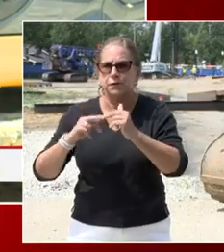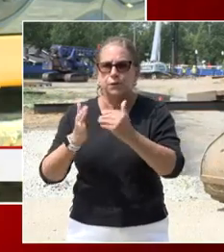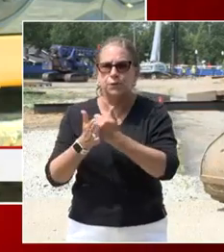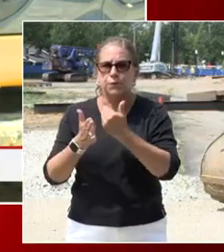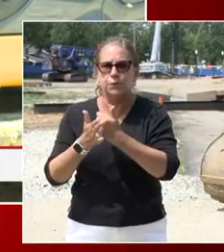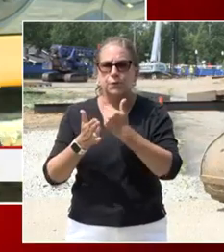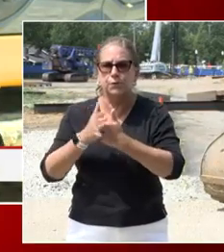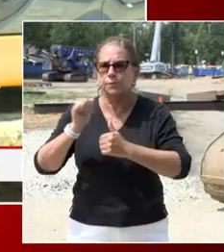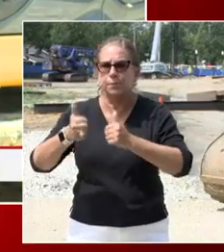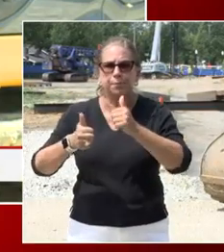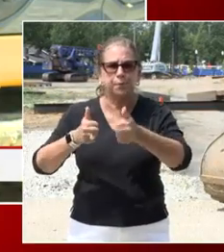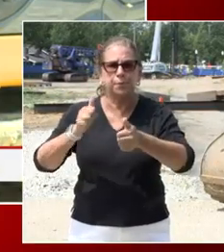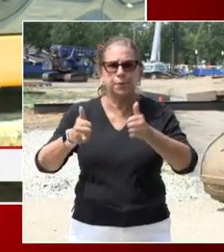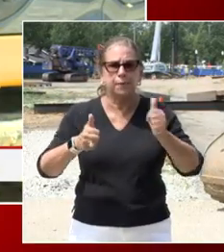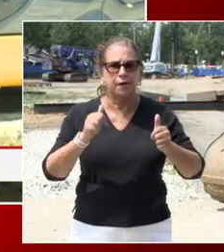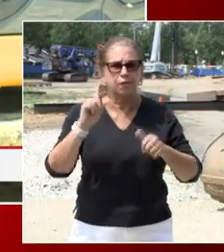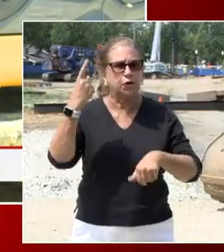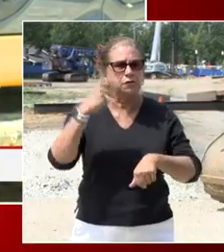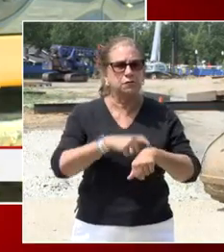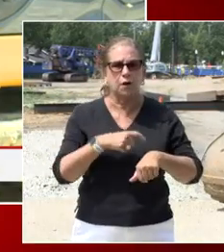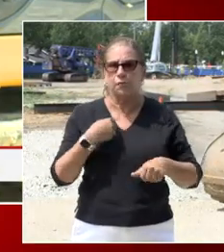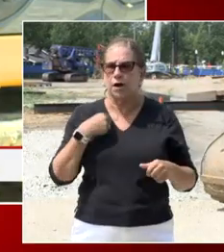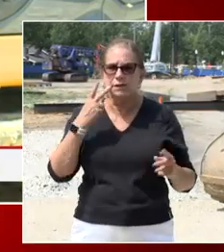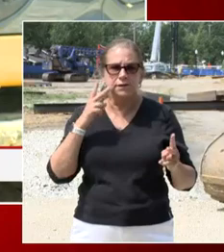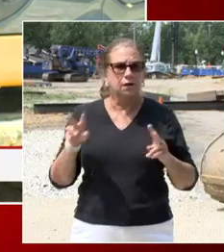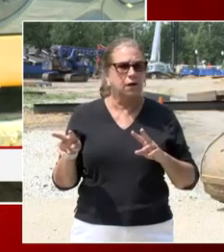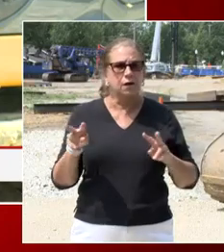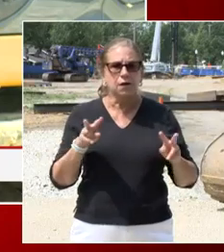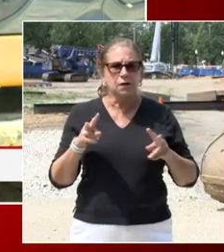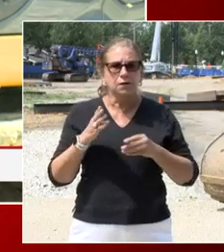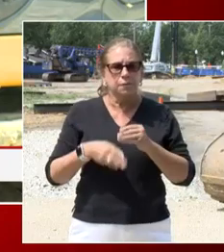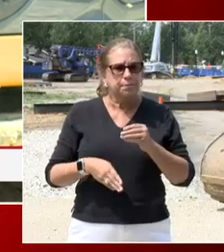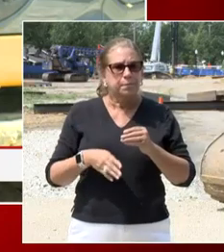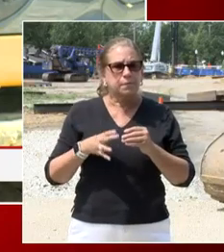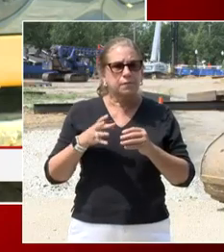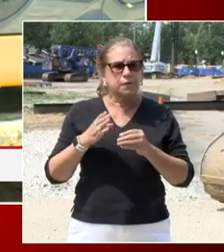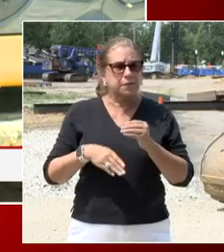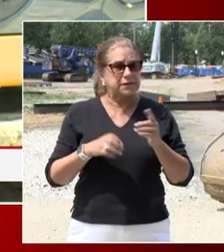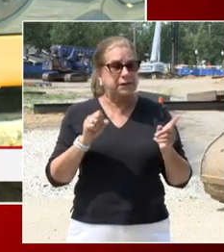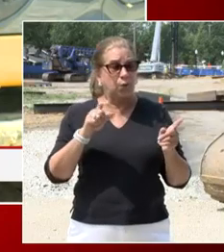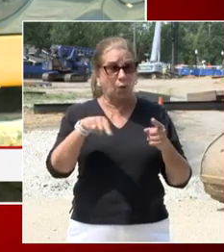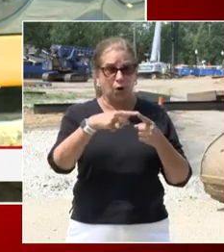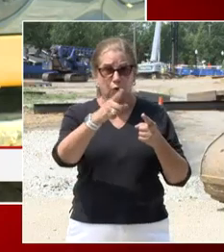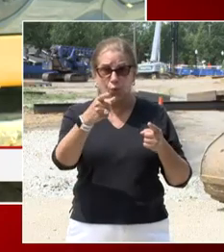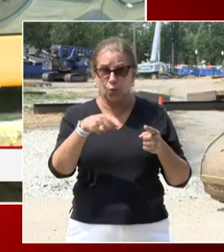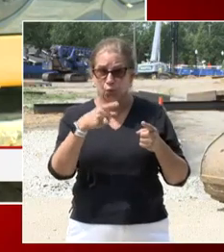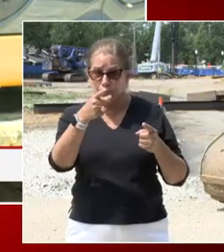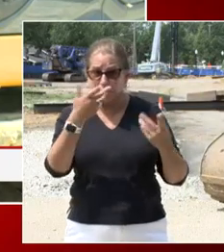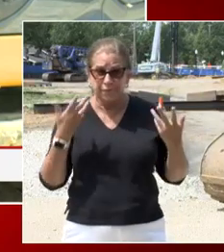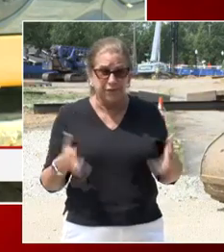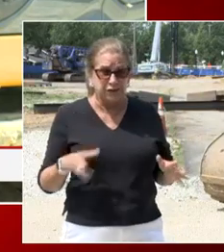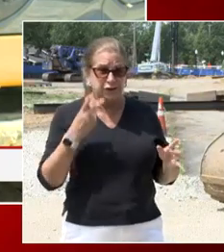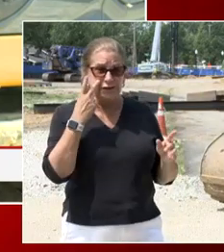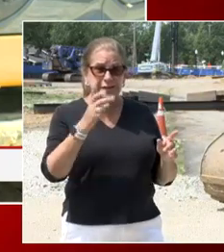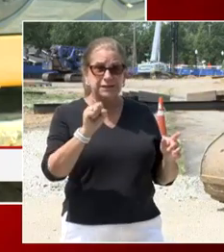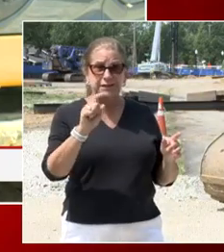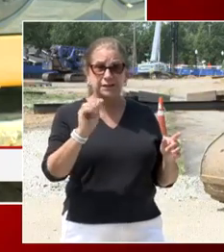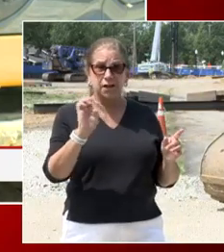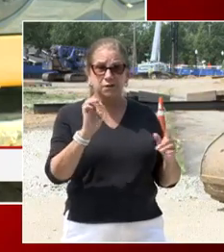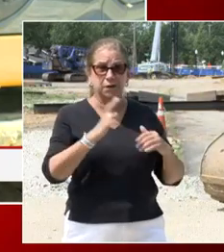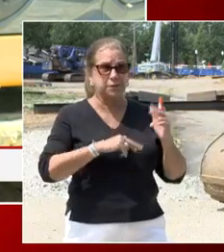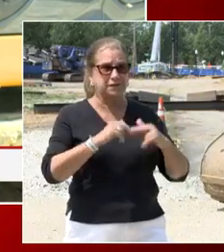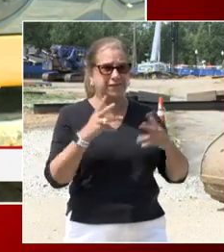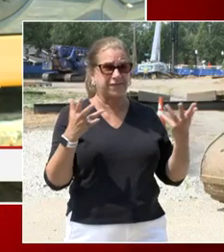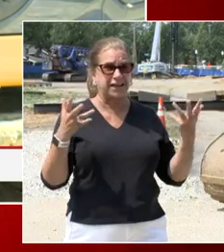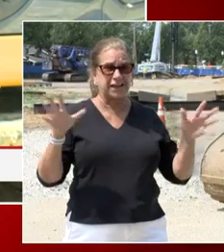first time, what a completed St. Elizabeth's campus is going to feel like and look like and mean to the residents of